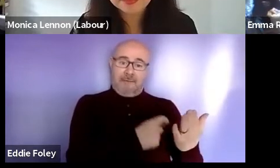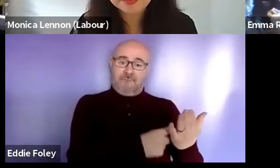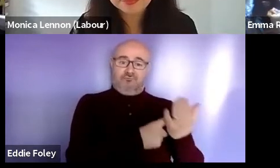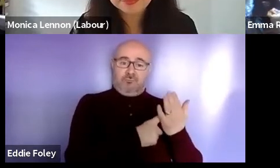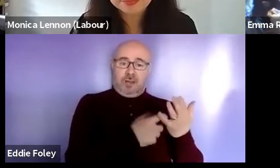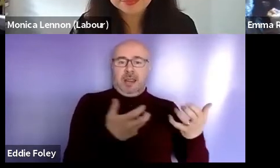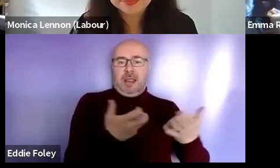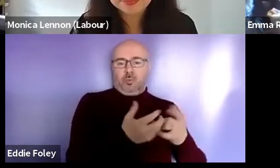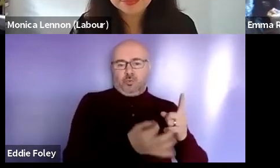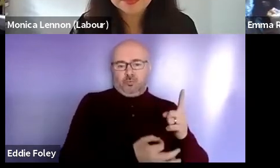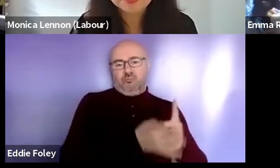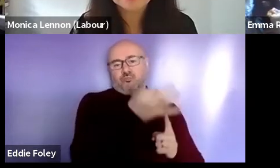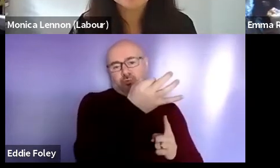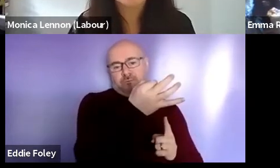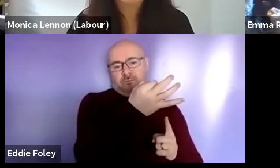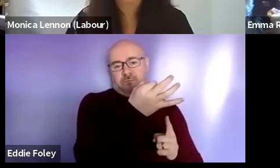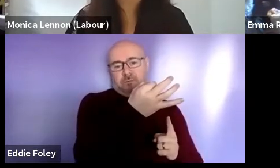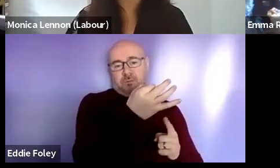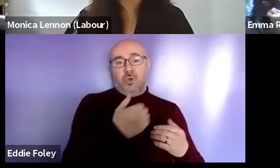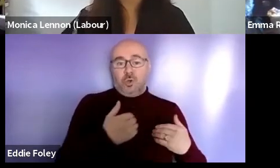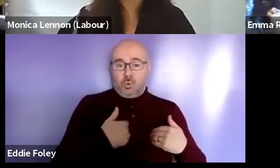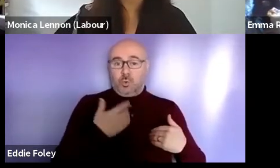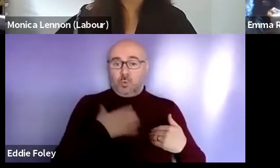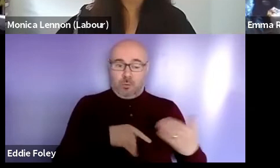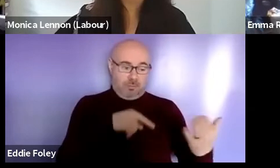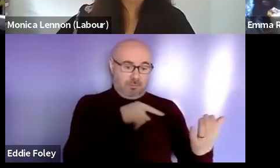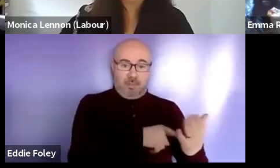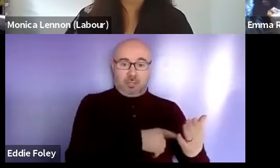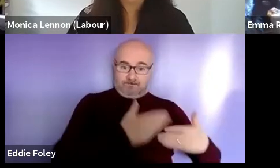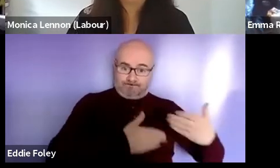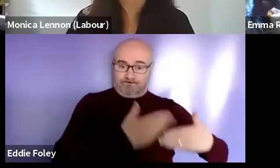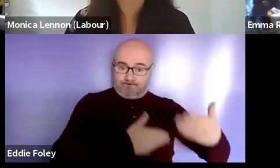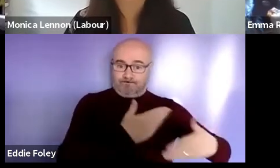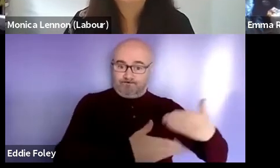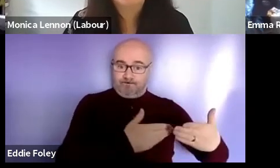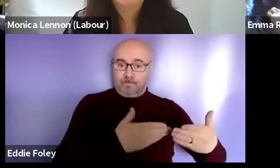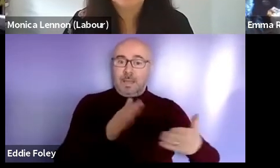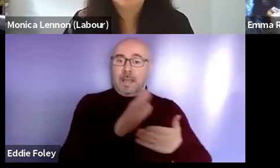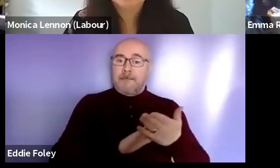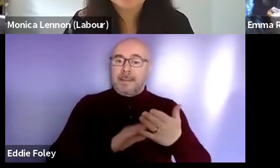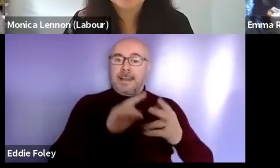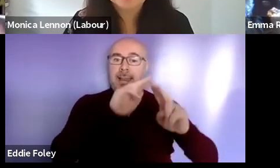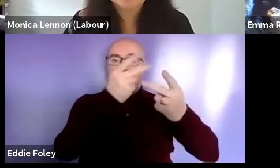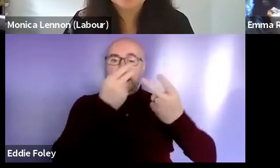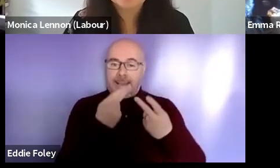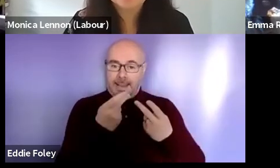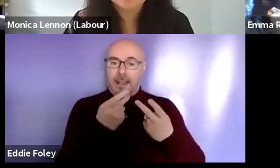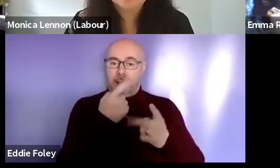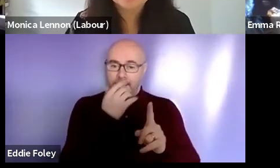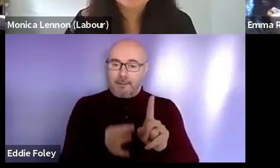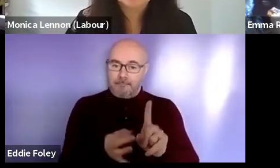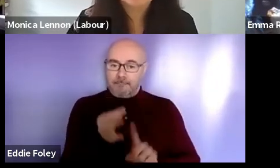through that investment necessary so that the independent review's kind of vision of better care actually comes to fruition. So you put them on